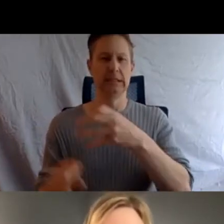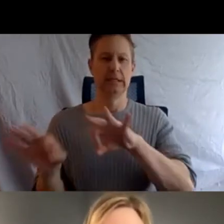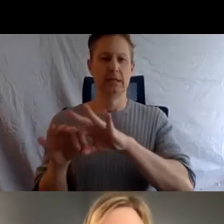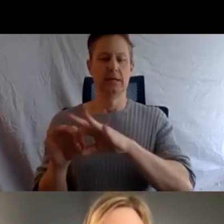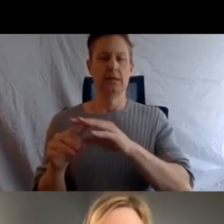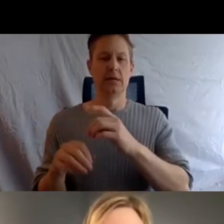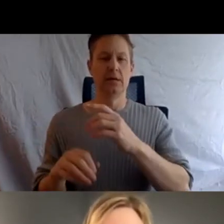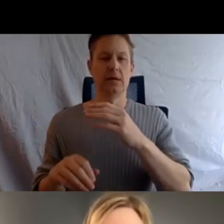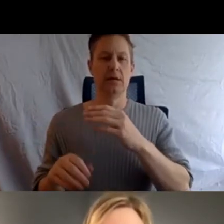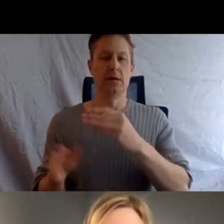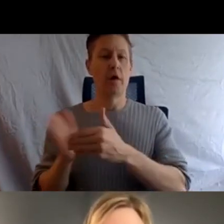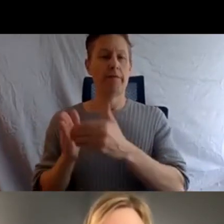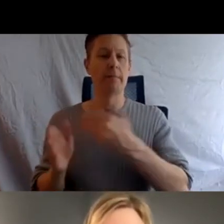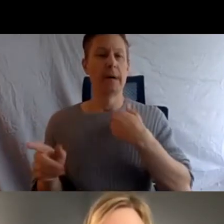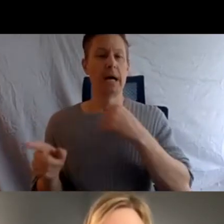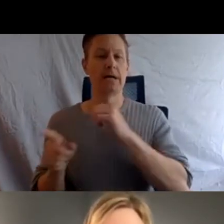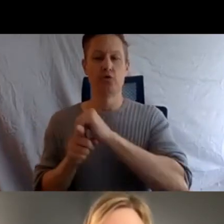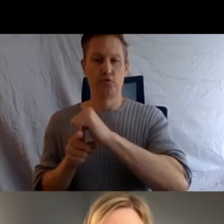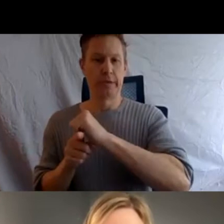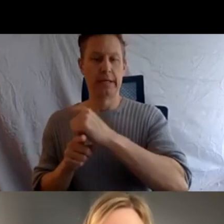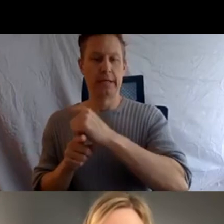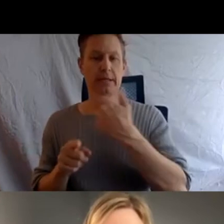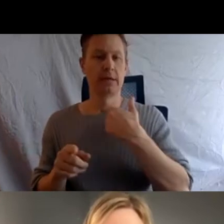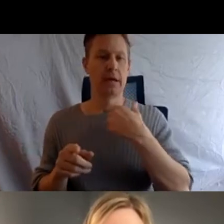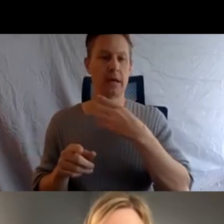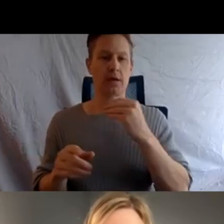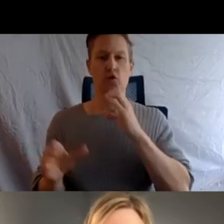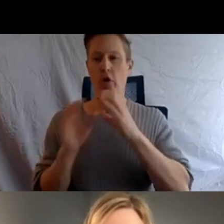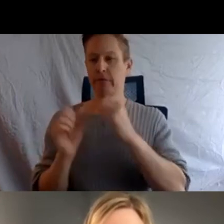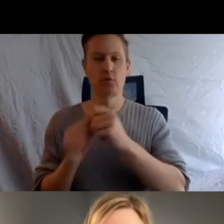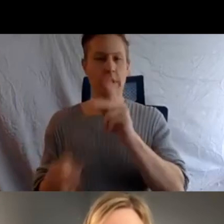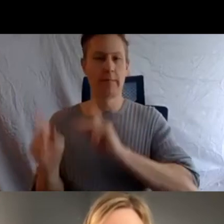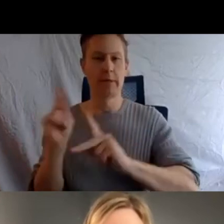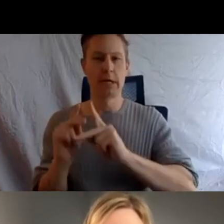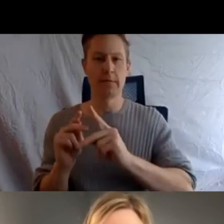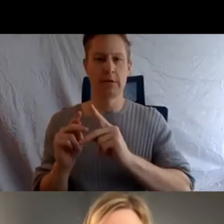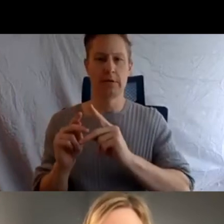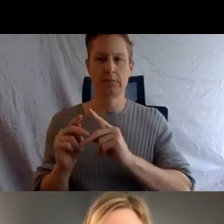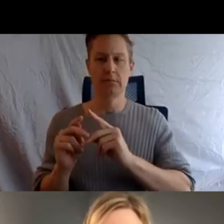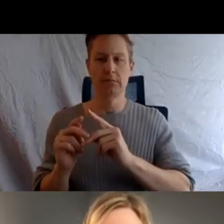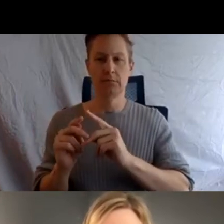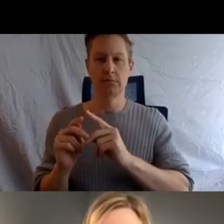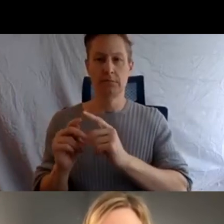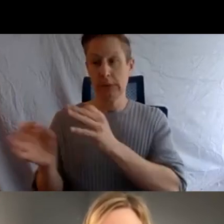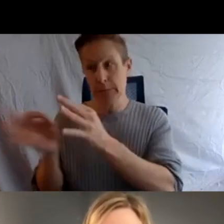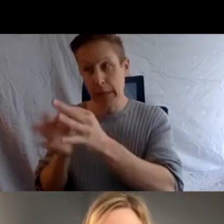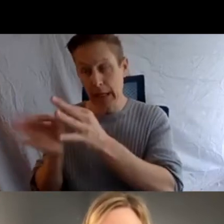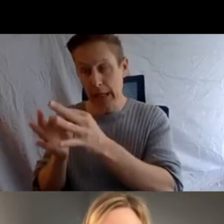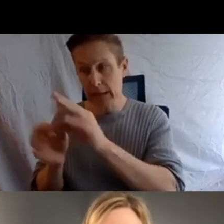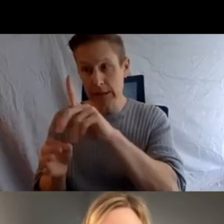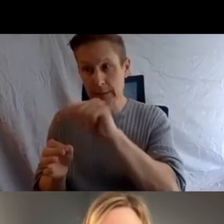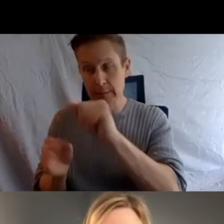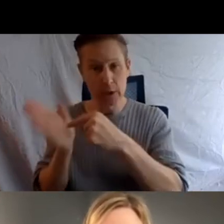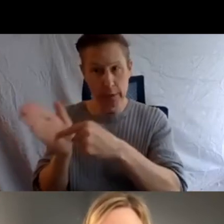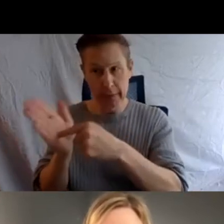that I do and the conversations I have with people, trying to get them to understand disability representation. One of the things I always say,